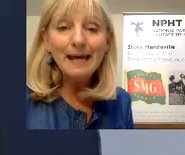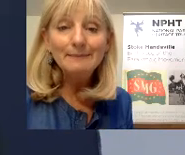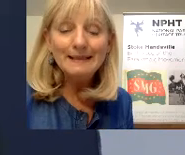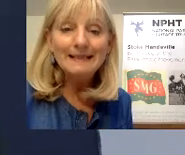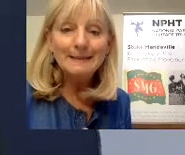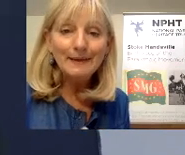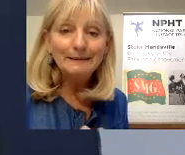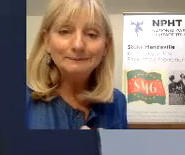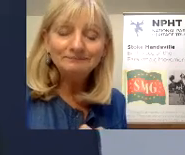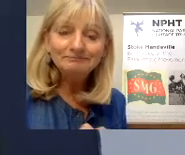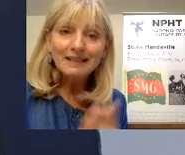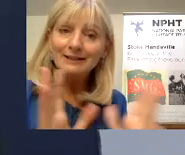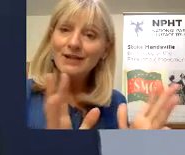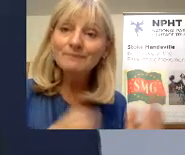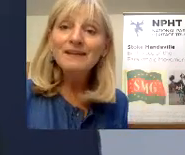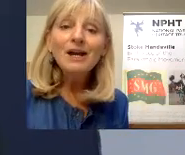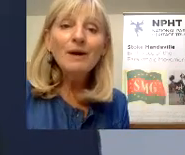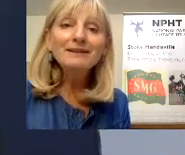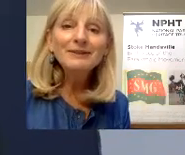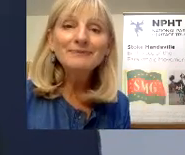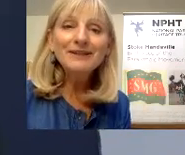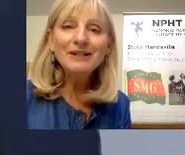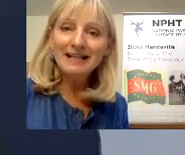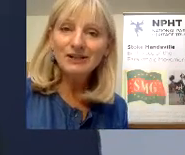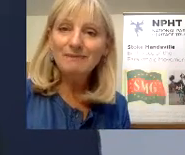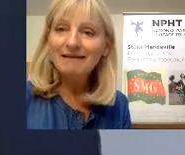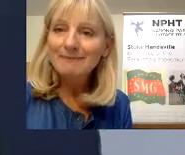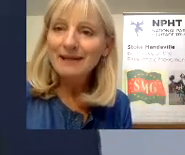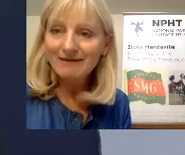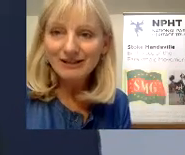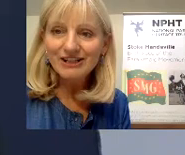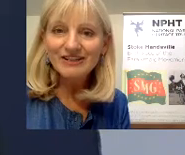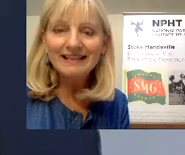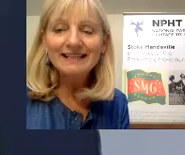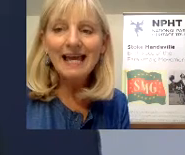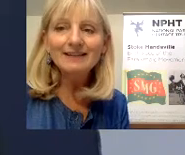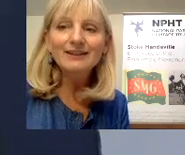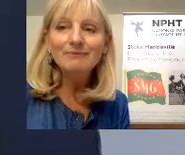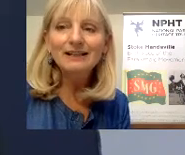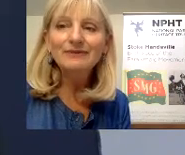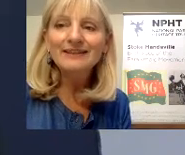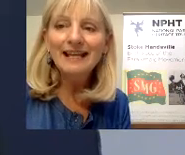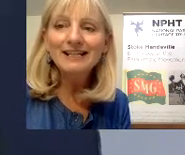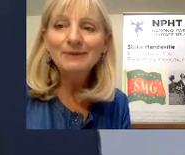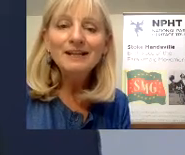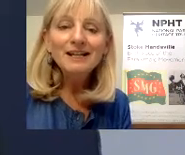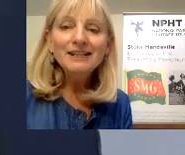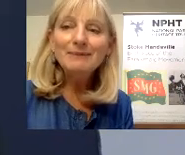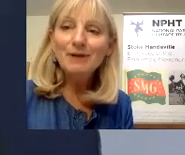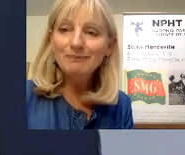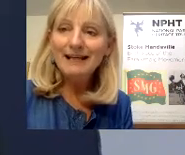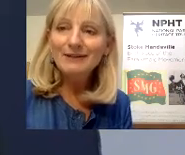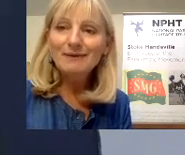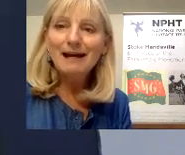hearing impairment as well. So, welcome to the National Paralympic Heritage Centre at Stoke Mandeville Stadium,